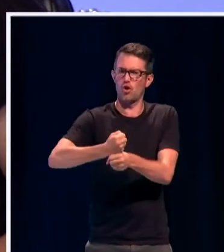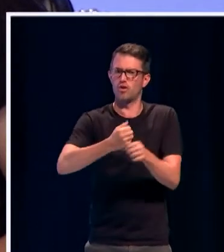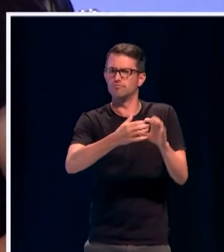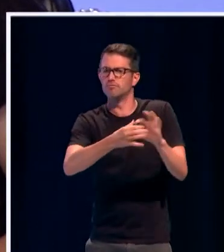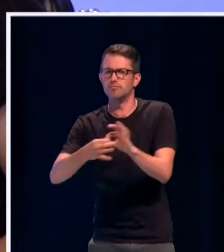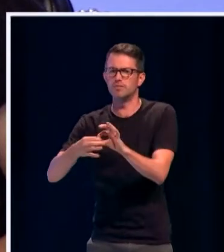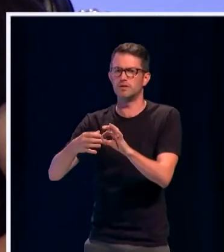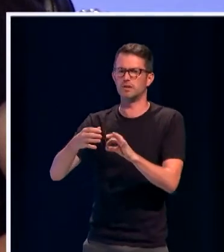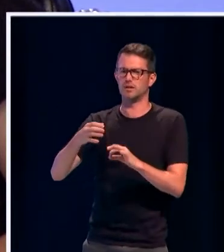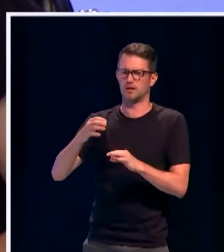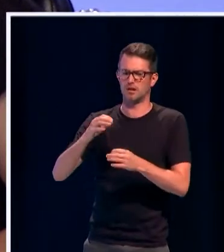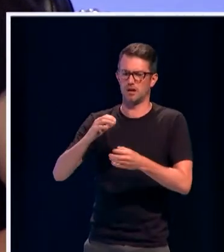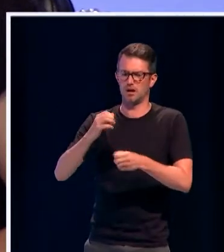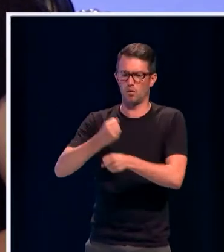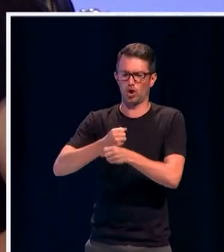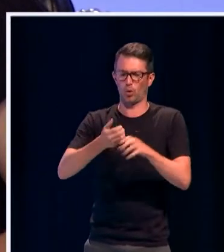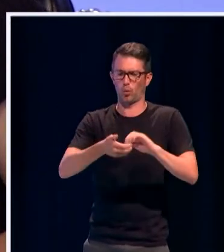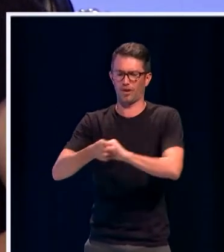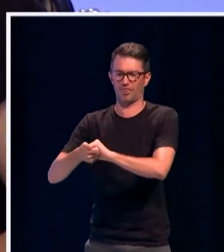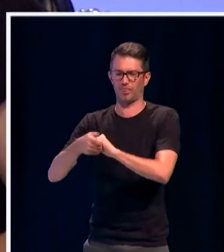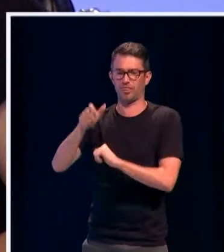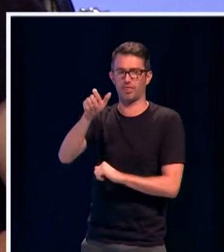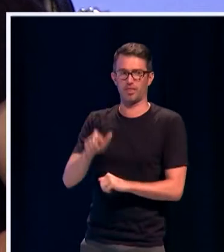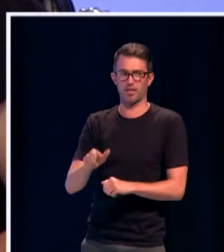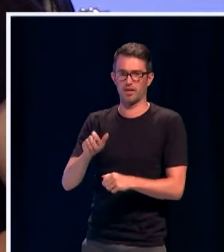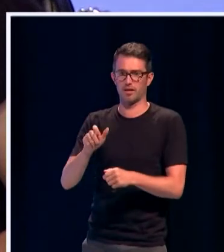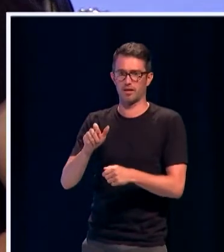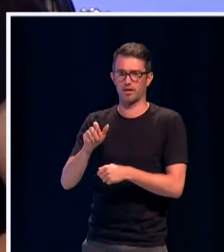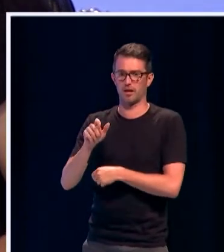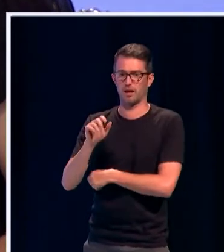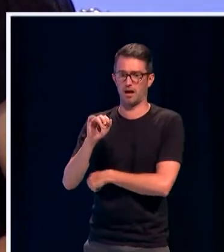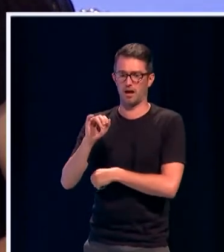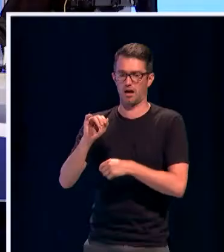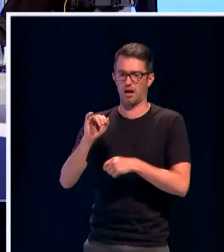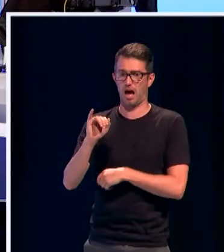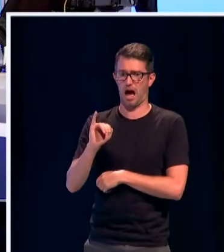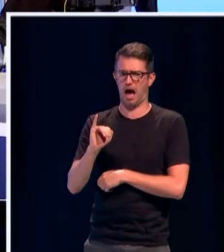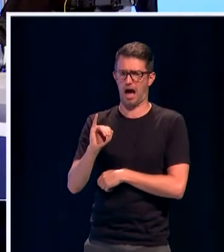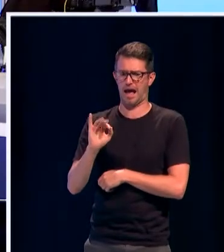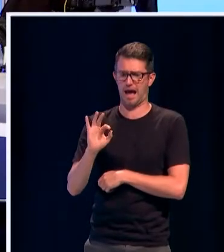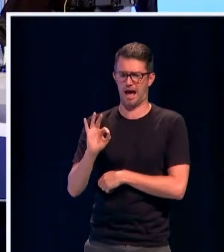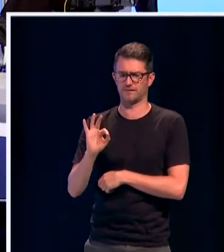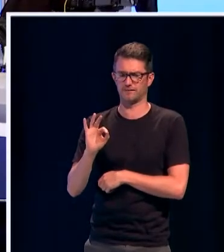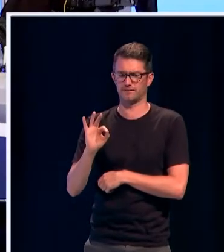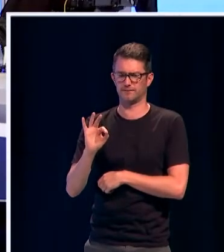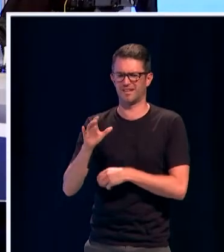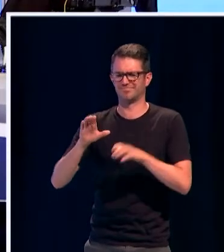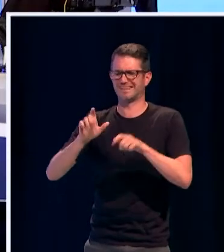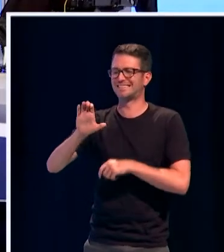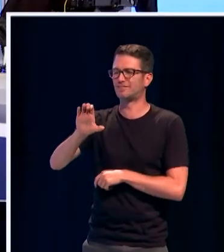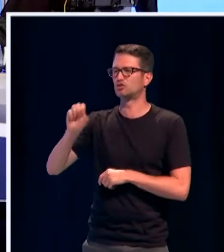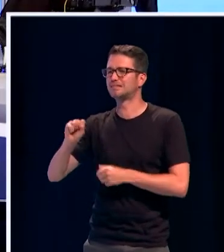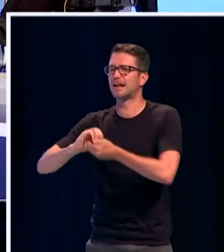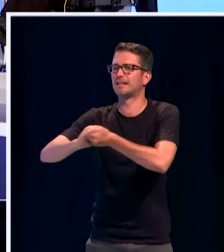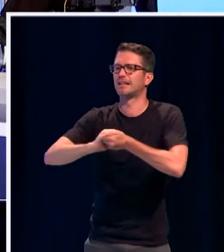civil society representatives through the Bridging the Gap 2 project in one country? Thank you.